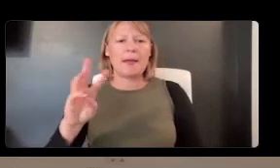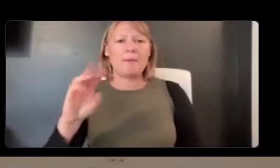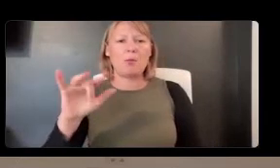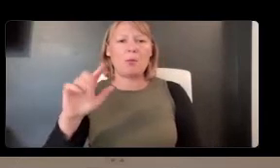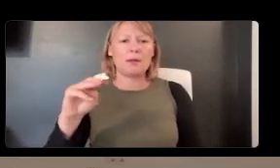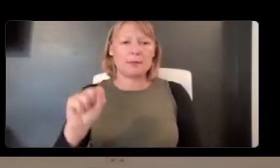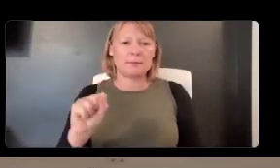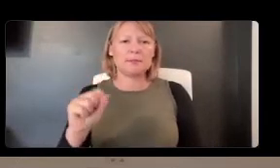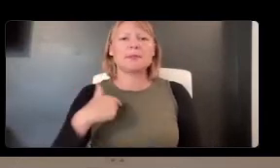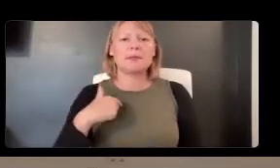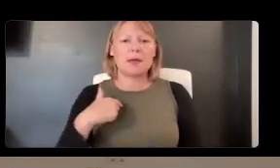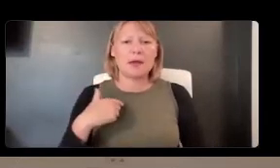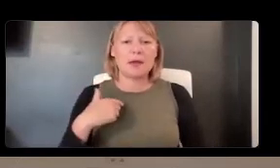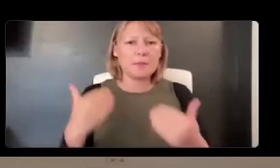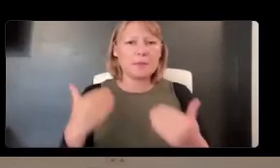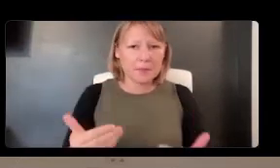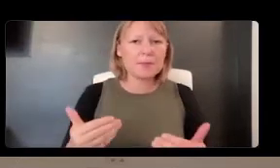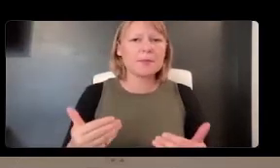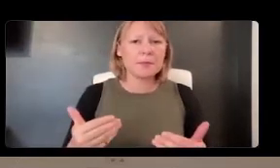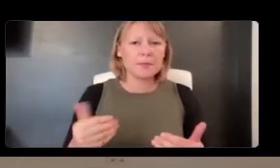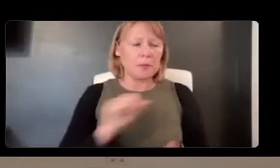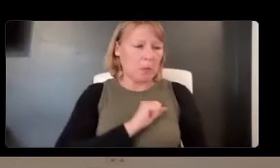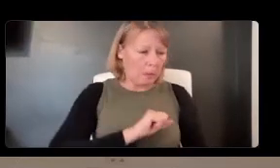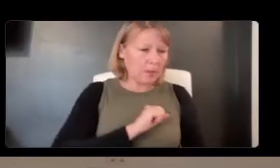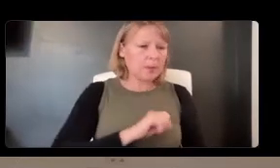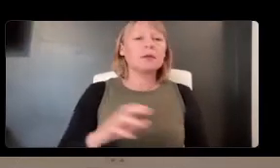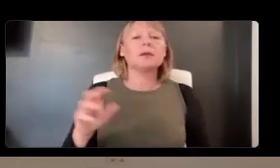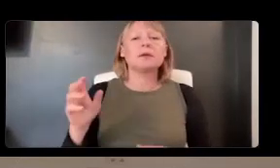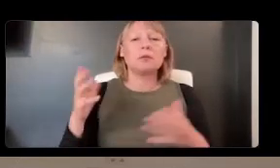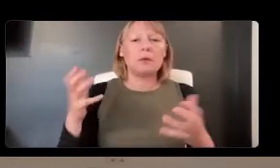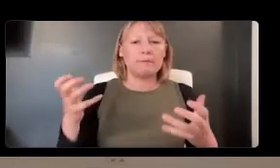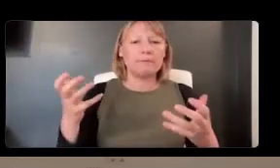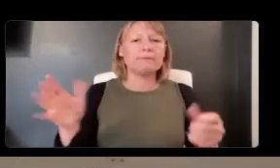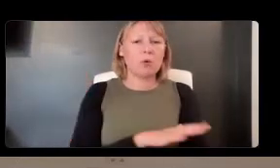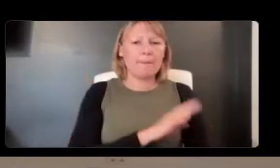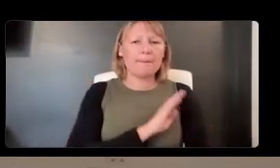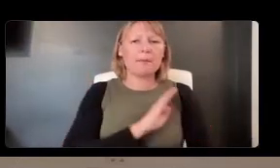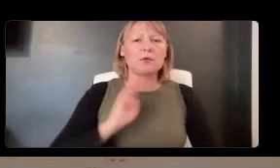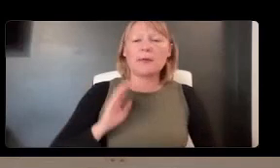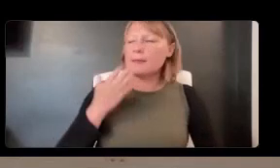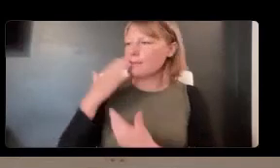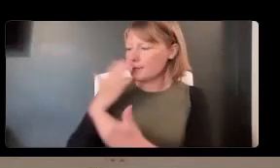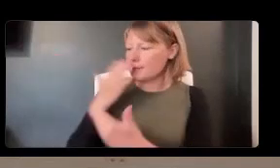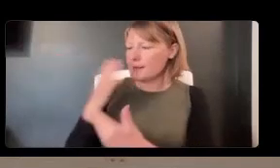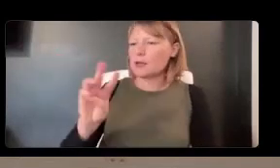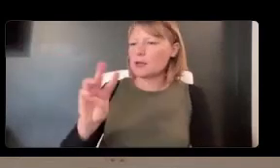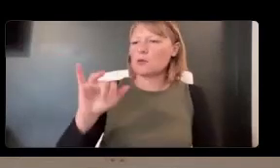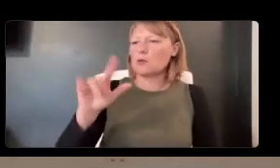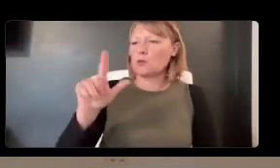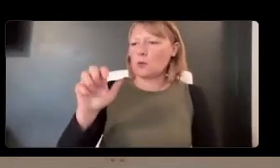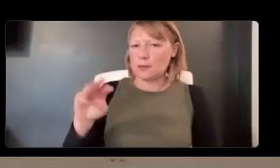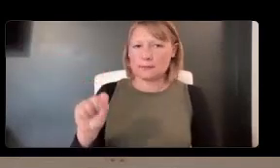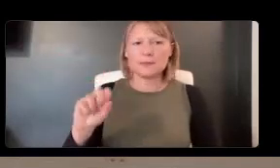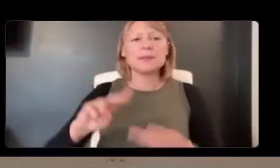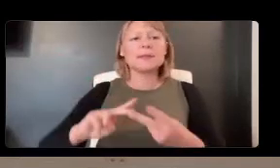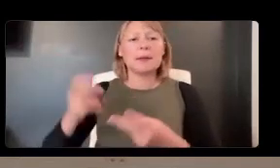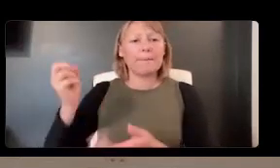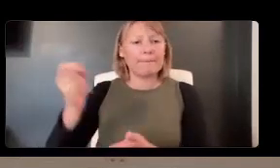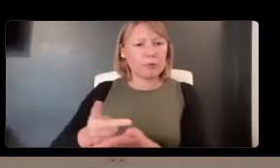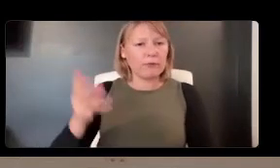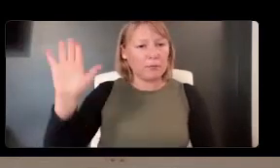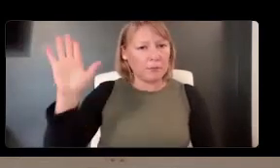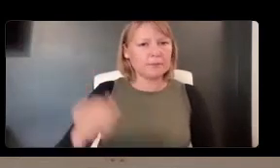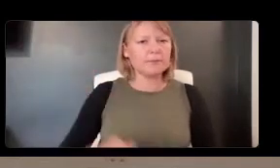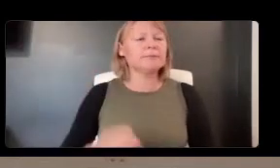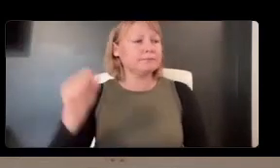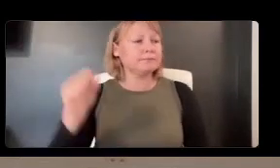the majority opinion be adopted as the opinion of the full board. Thank you, Board Member Williams. Is there a second? Yes, Madam Chair,